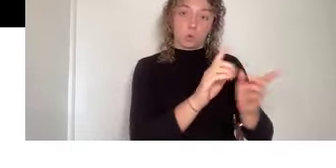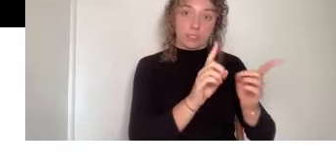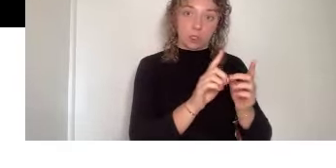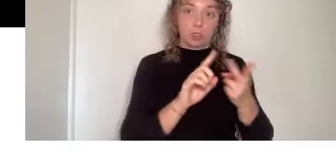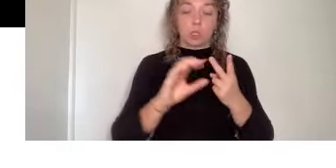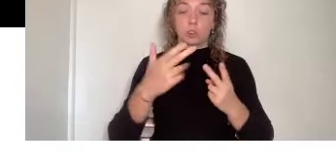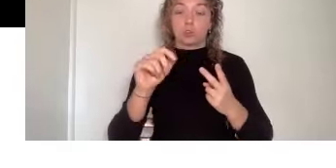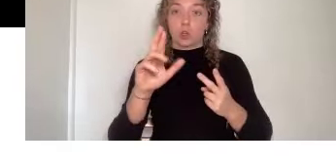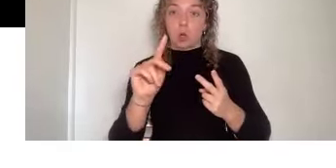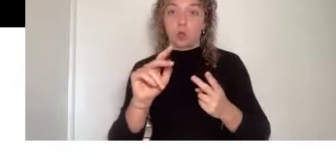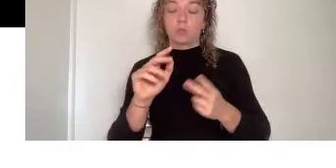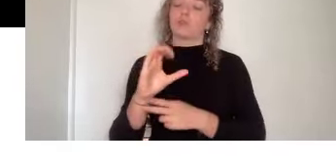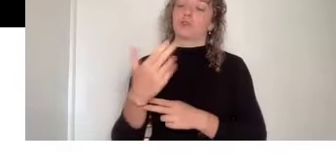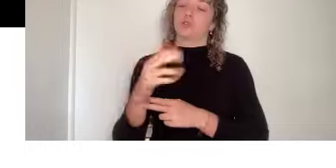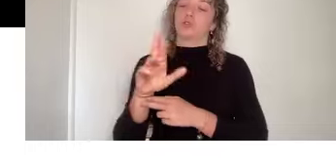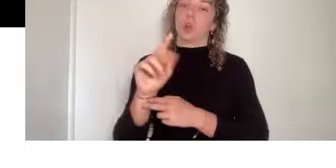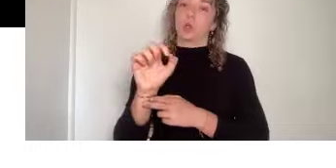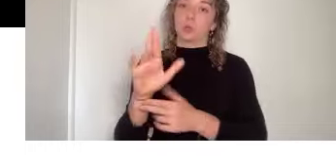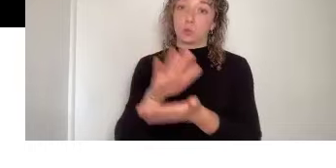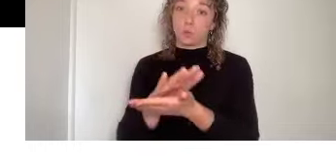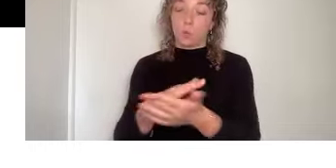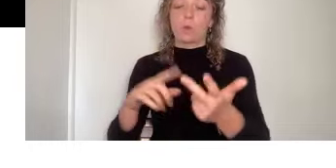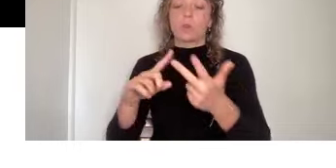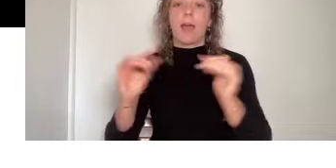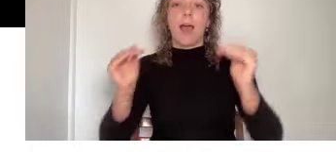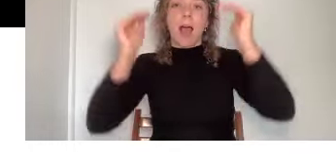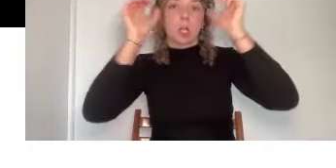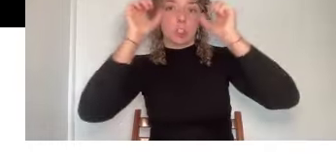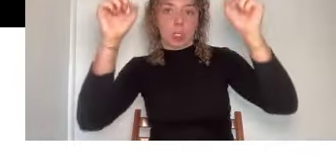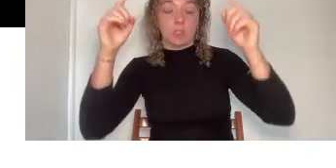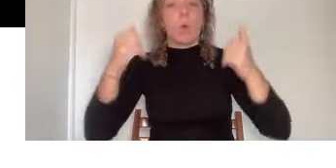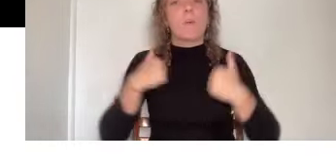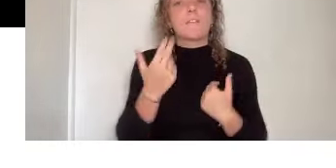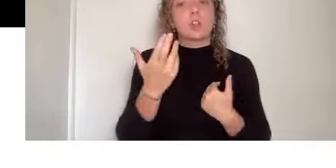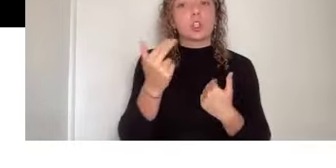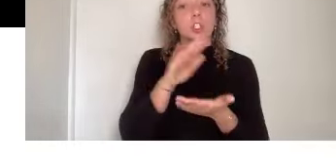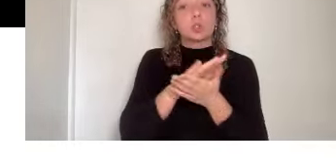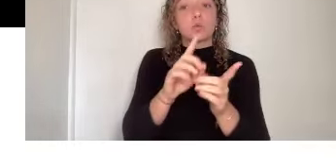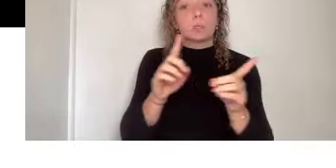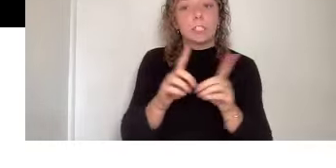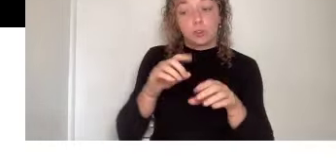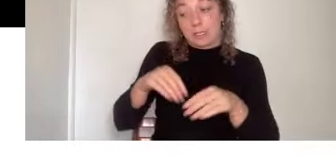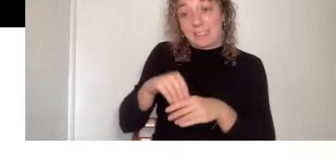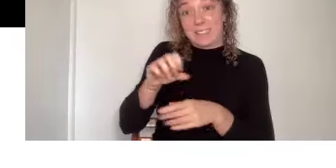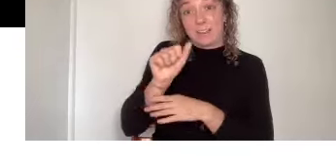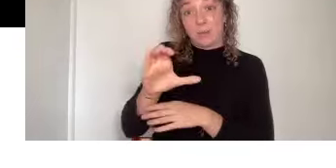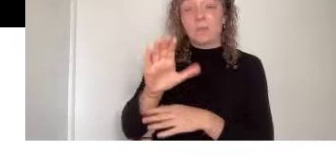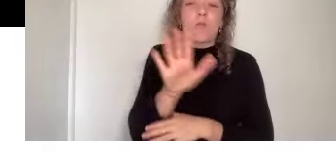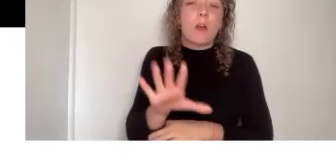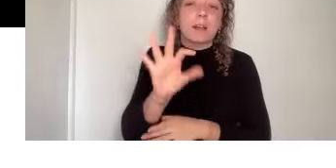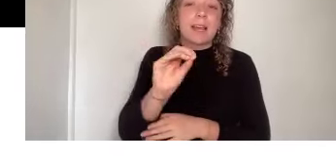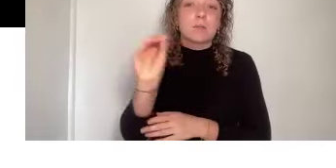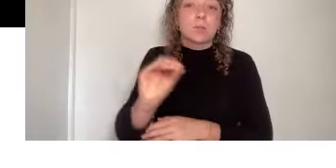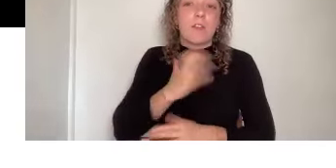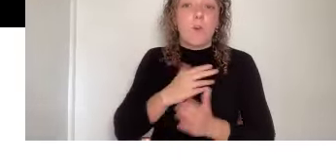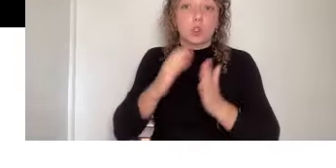schools, and higher education. We have 13 school districts in Sacramento, and about 90% of our students